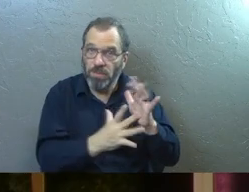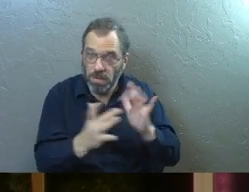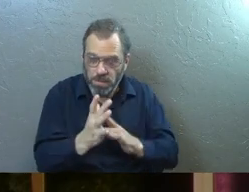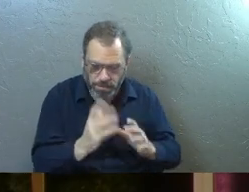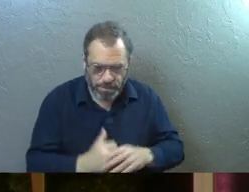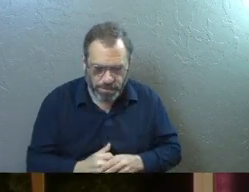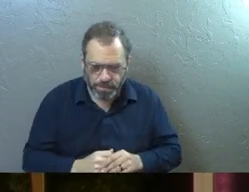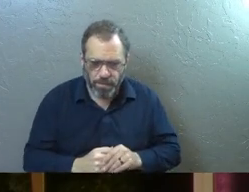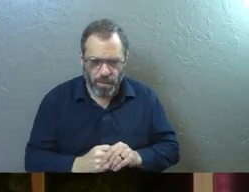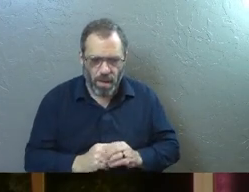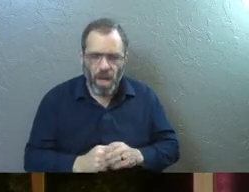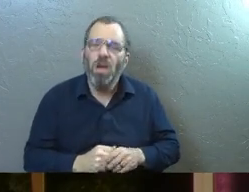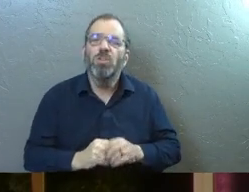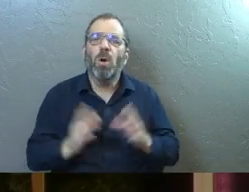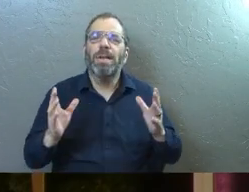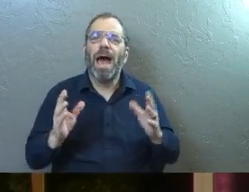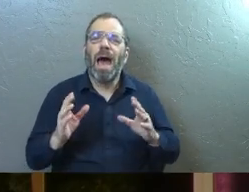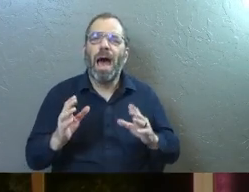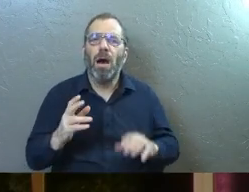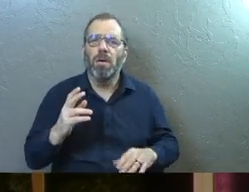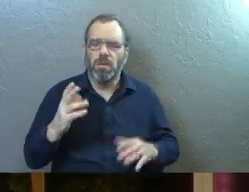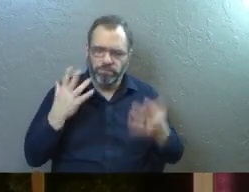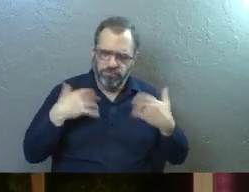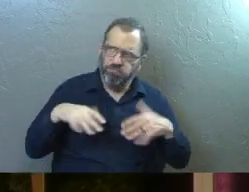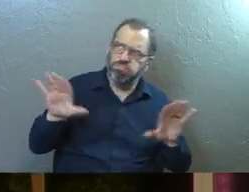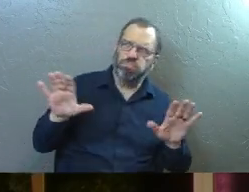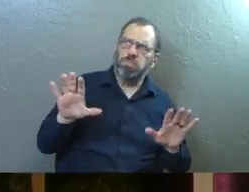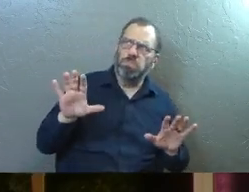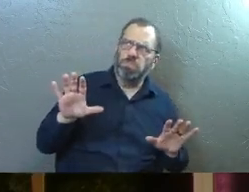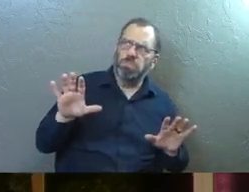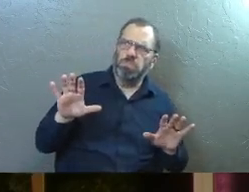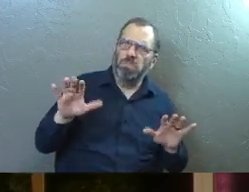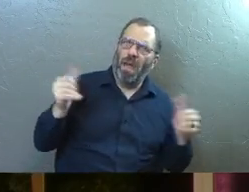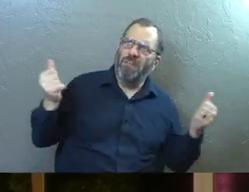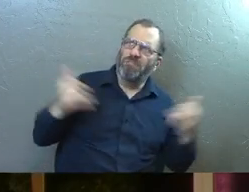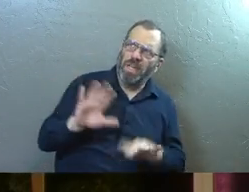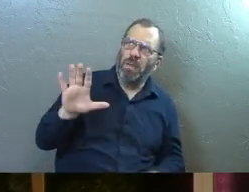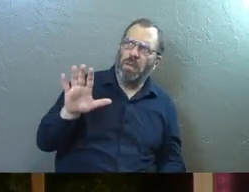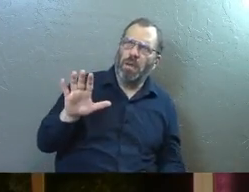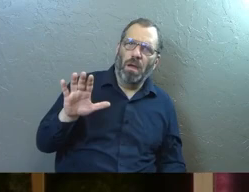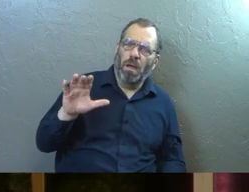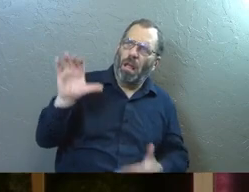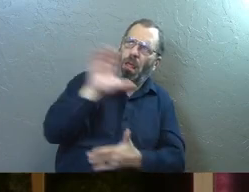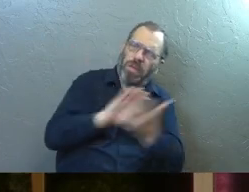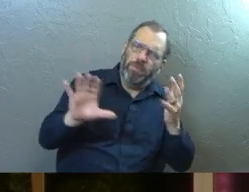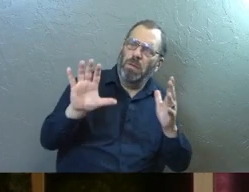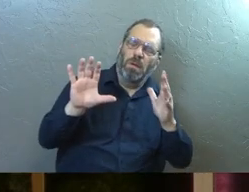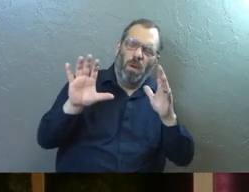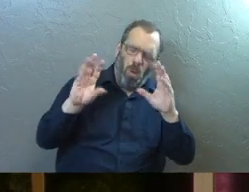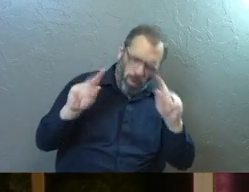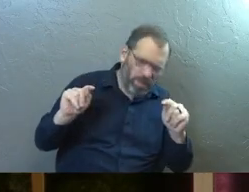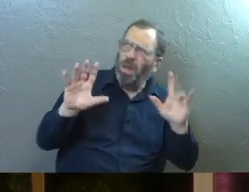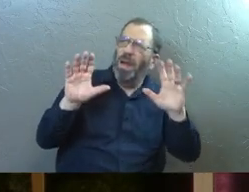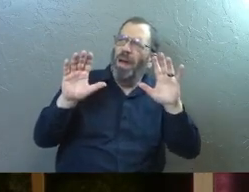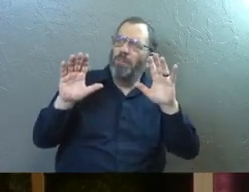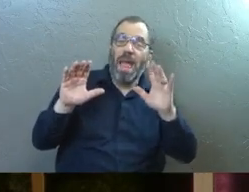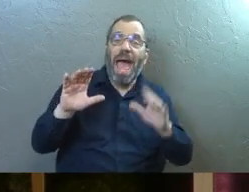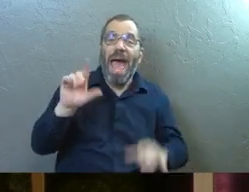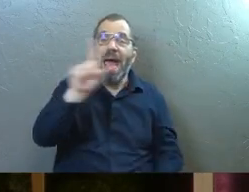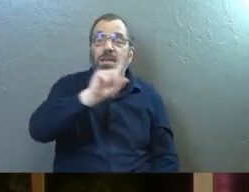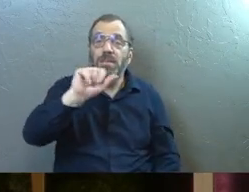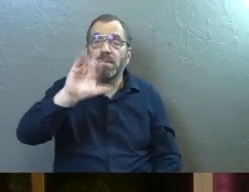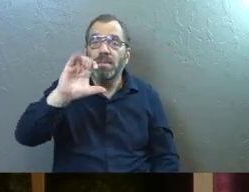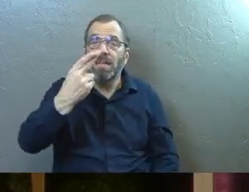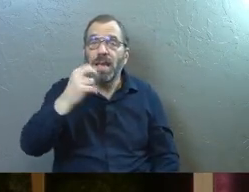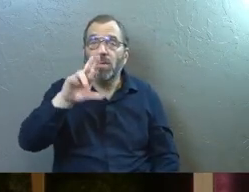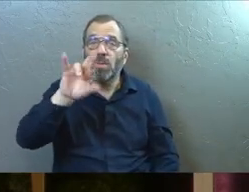Jesus. So the common reaction to seeing an angel we see in Scripture is like fear. She's confused and disturbed. And Zechariah, we